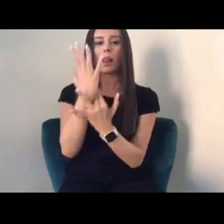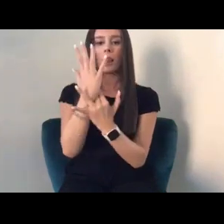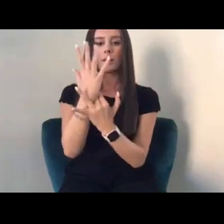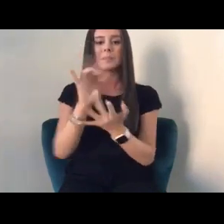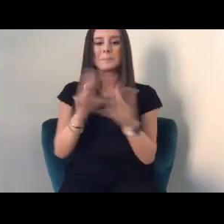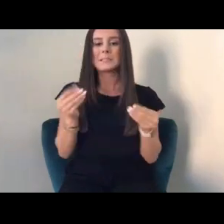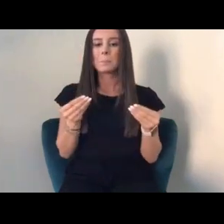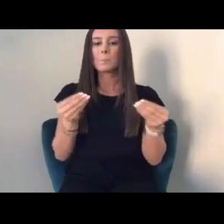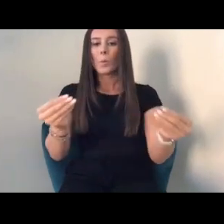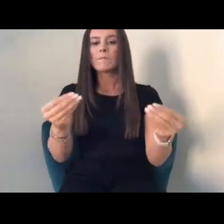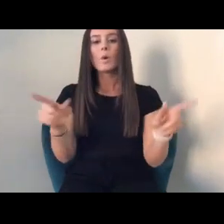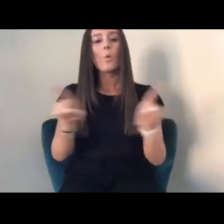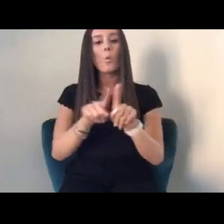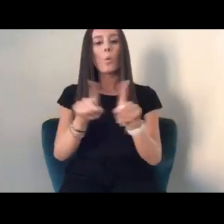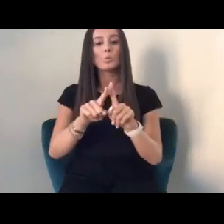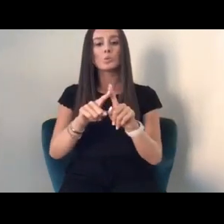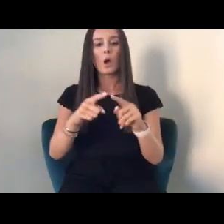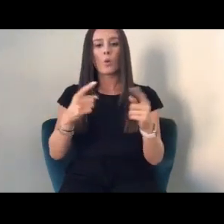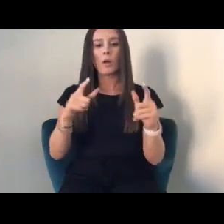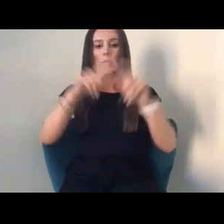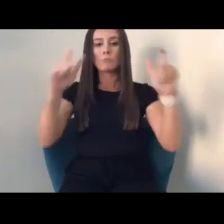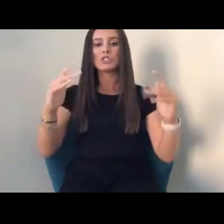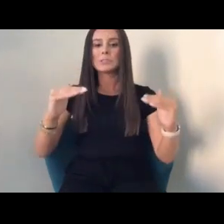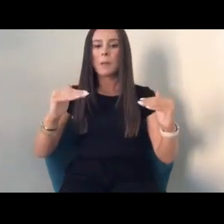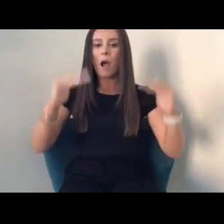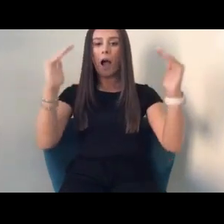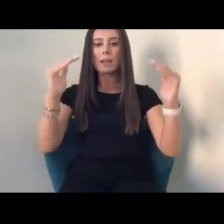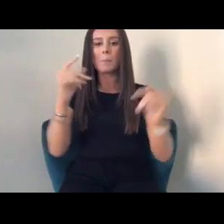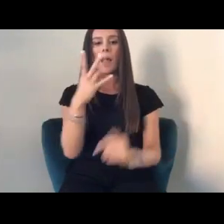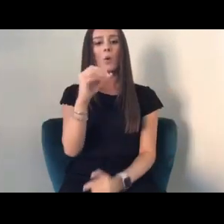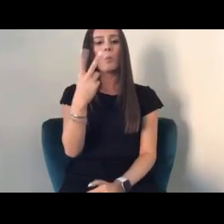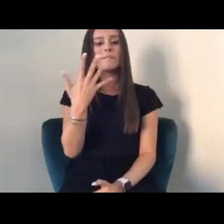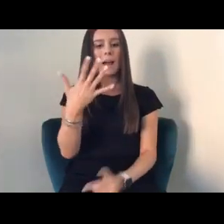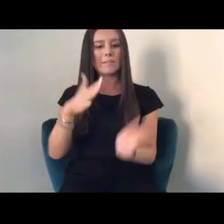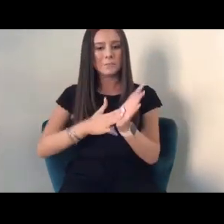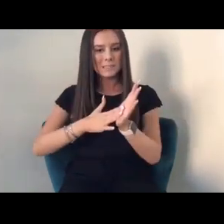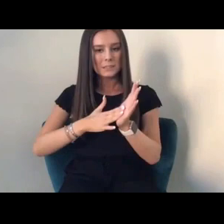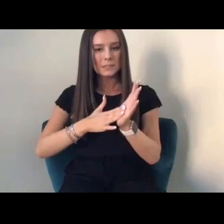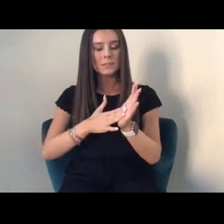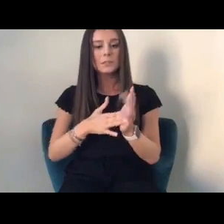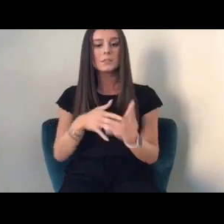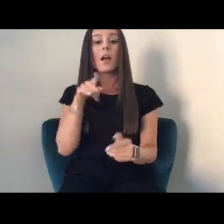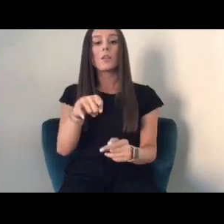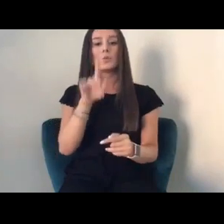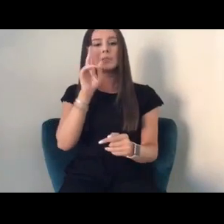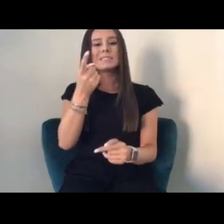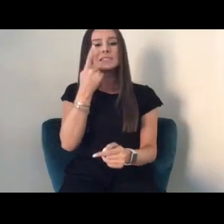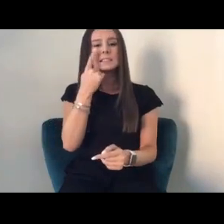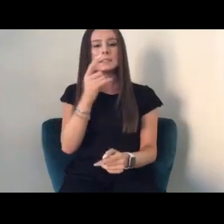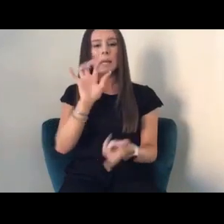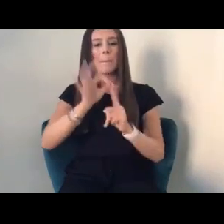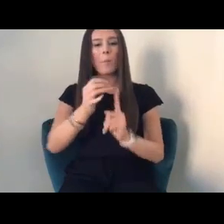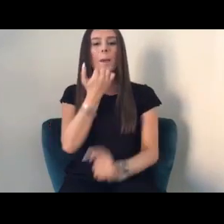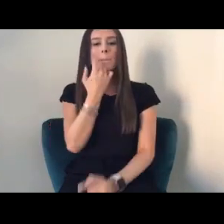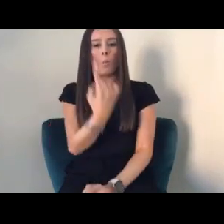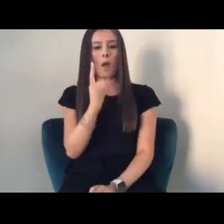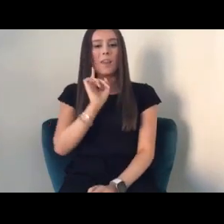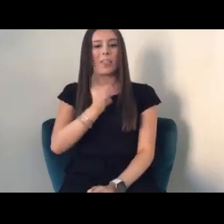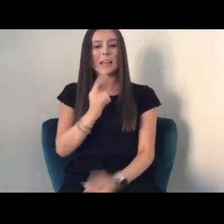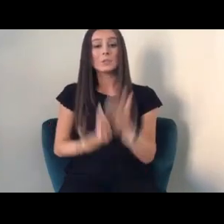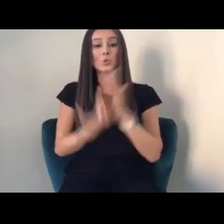as a result of an alignment change in Lower Thames Crossing. This is all represented on the image as point 1.